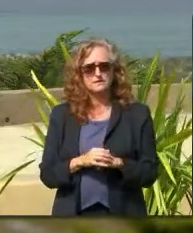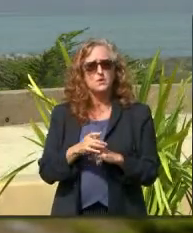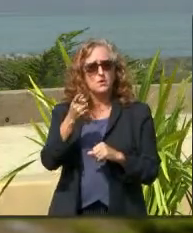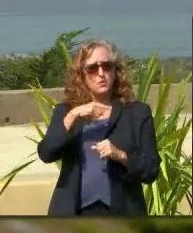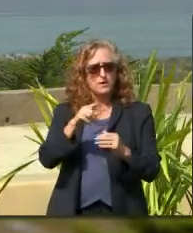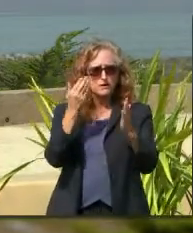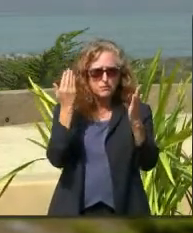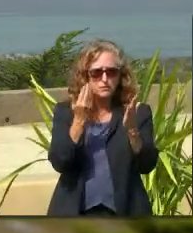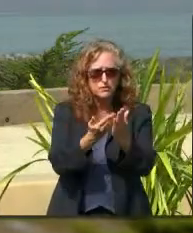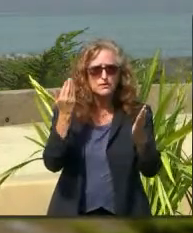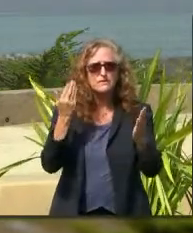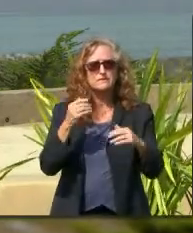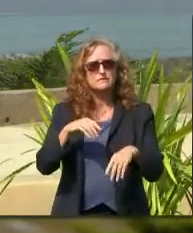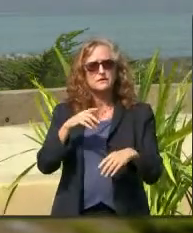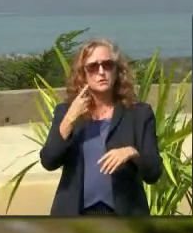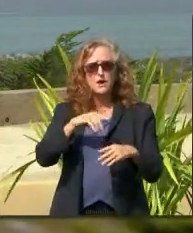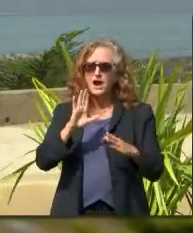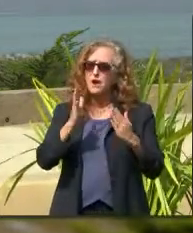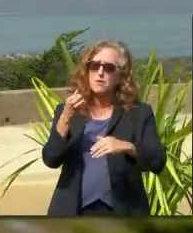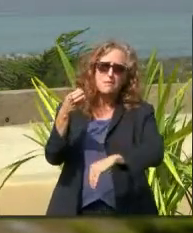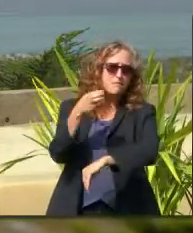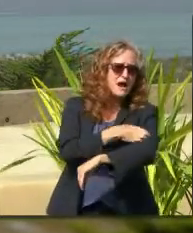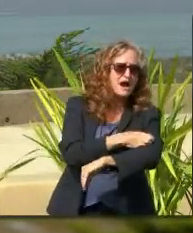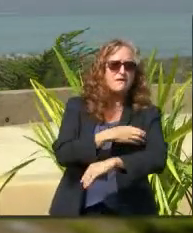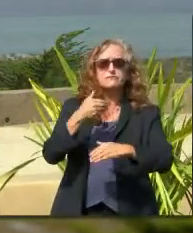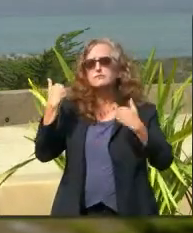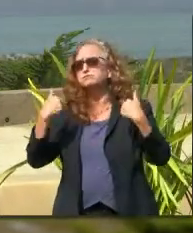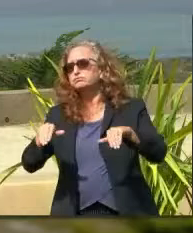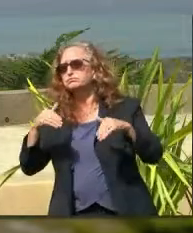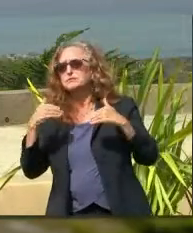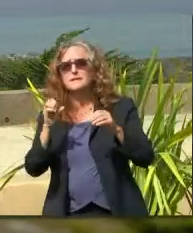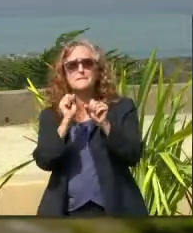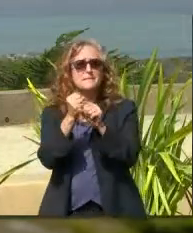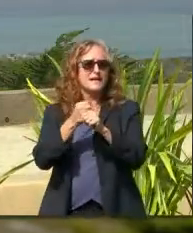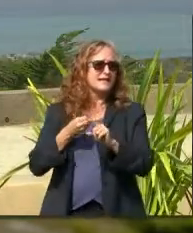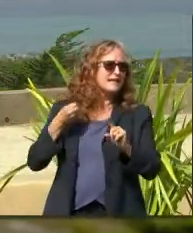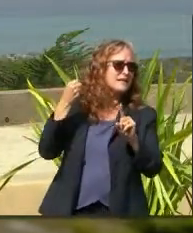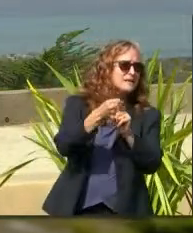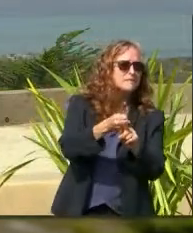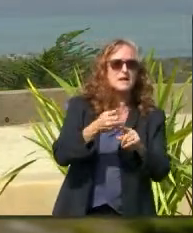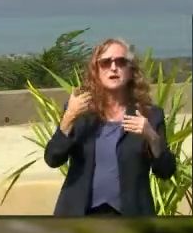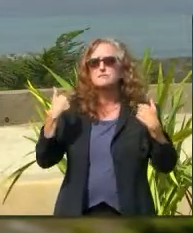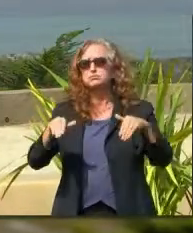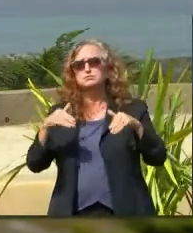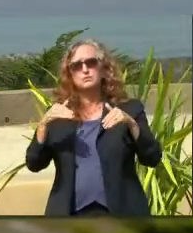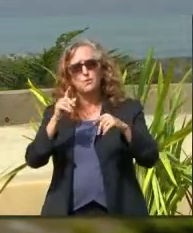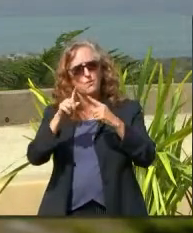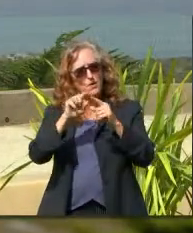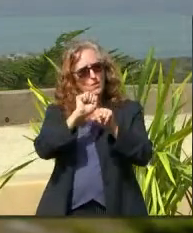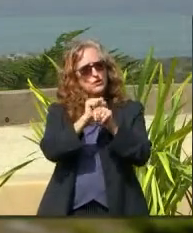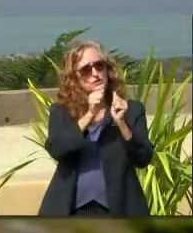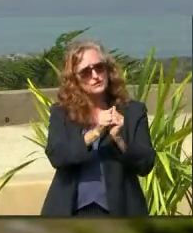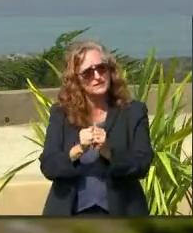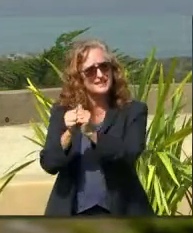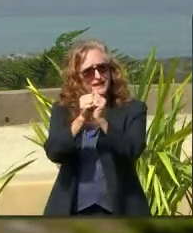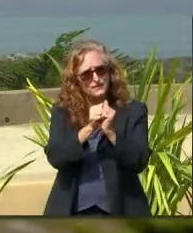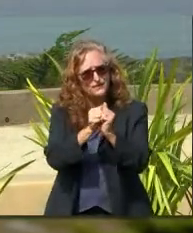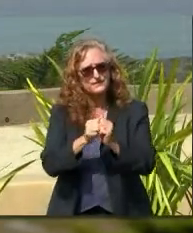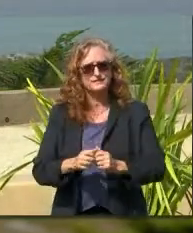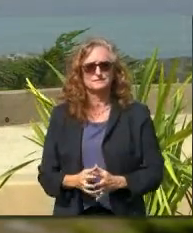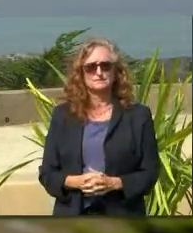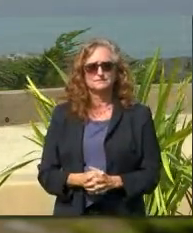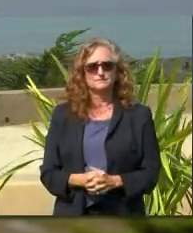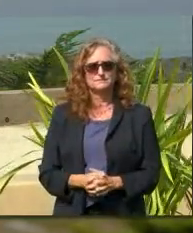demonstrating that we are much more powerful and impactful working together than when we're working alone.